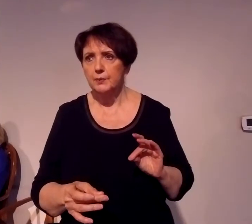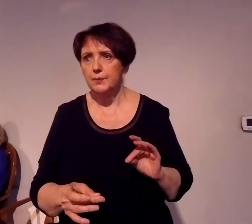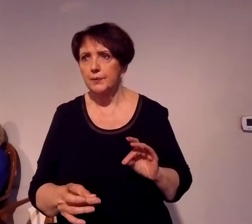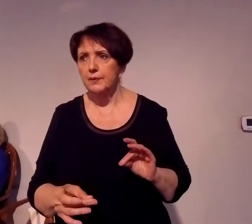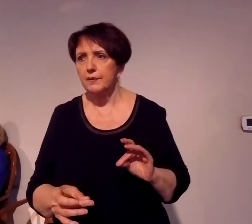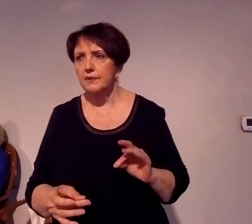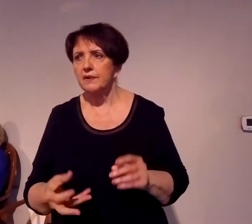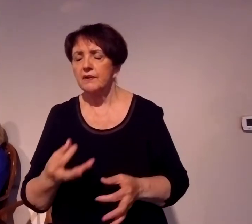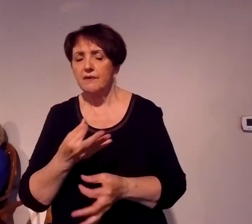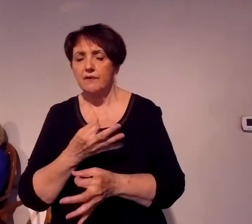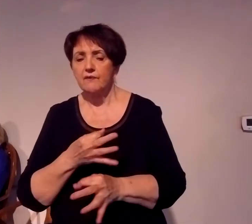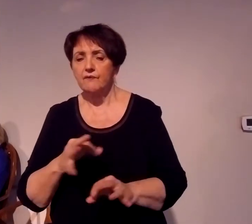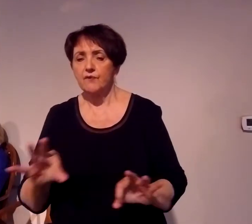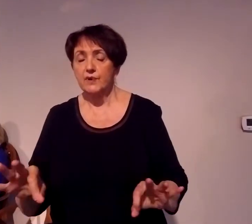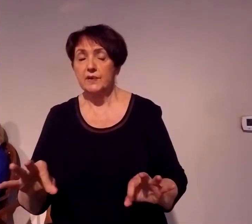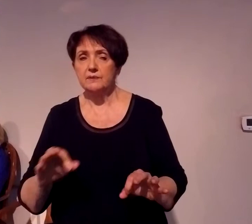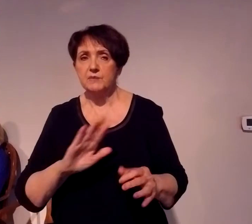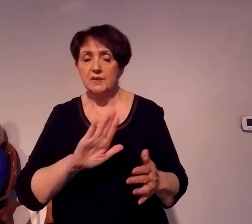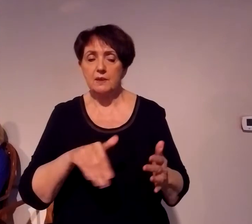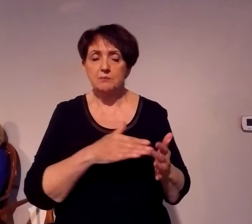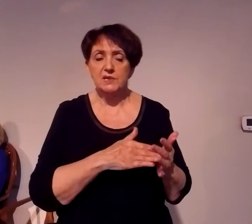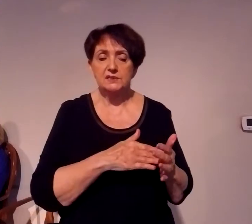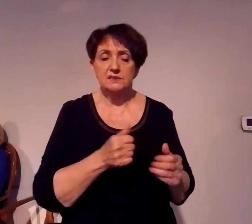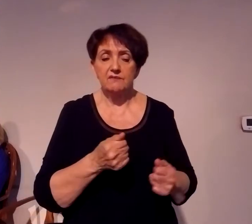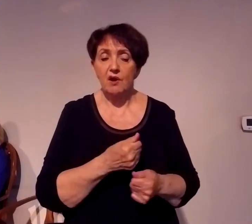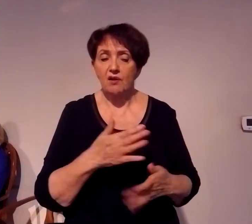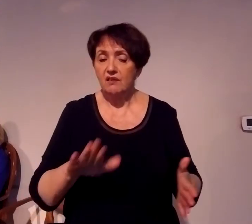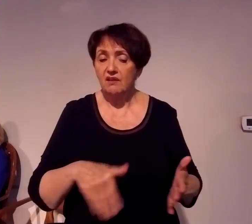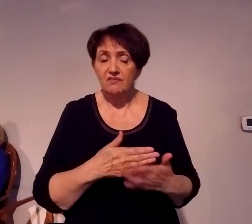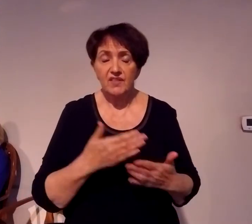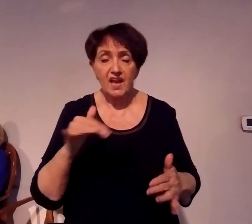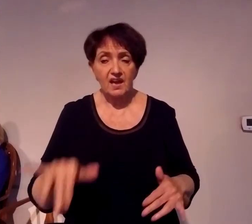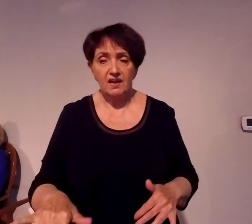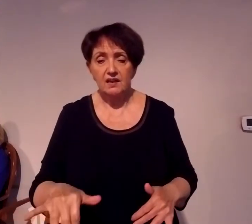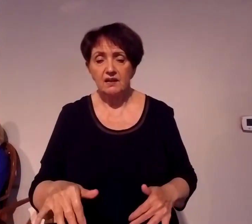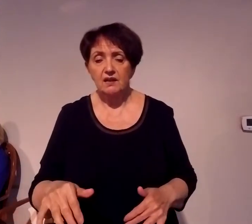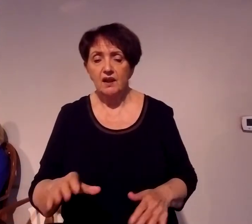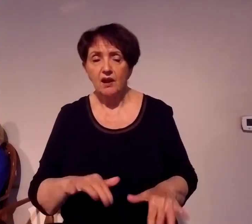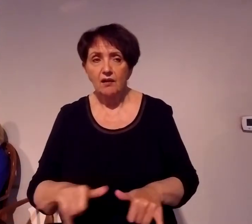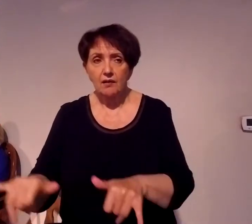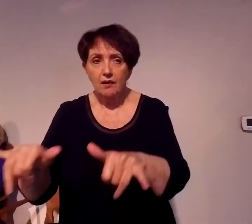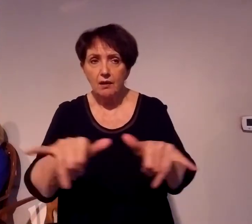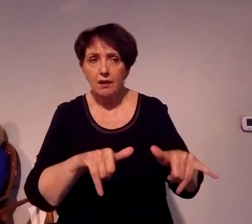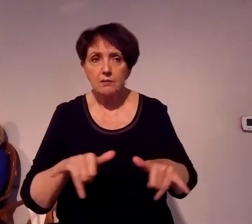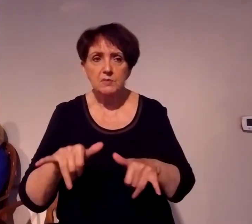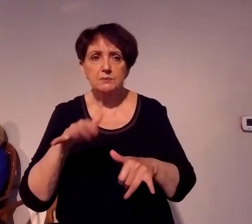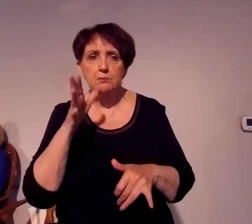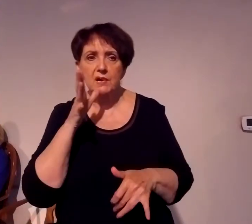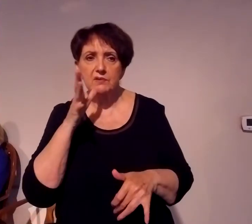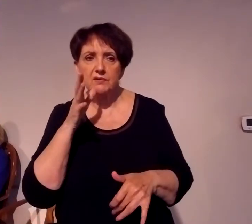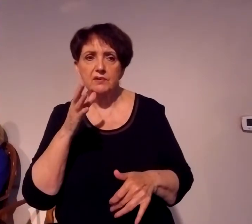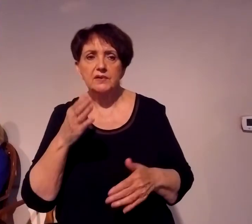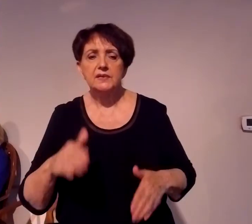For even in the midst of all of this, our common mother is giving birth.